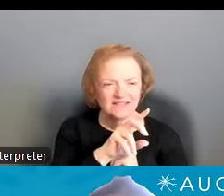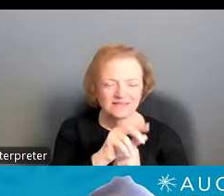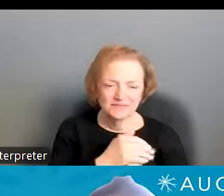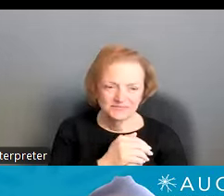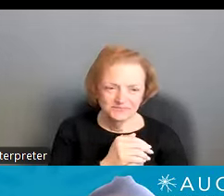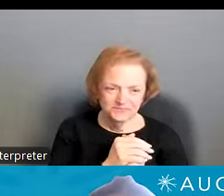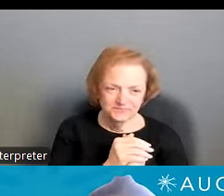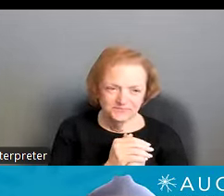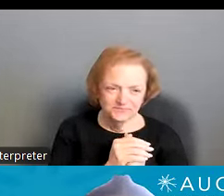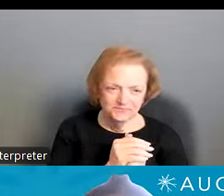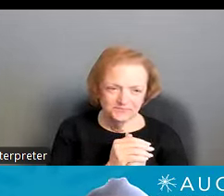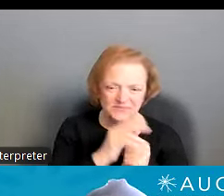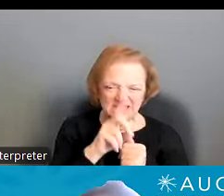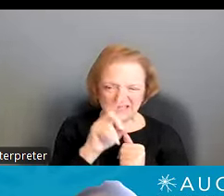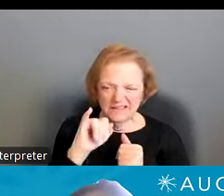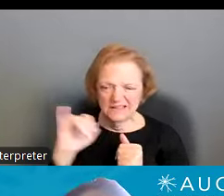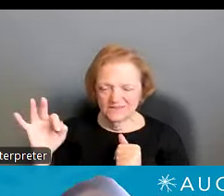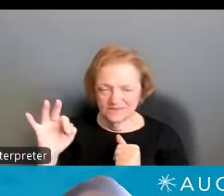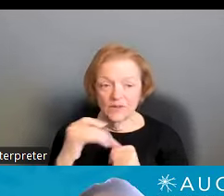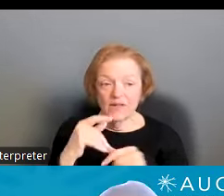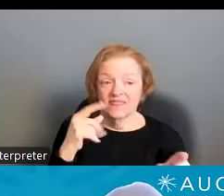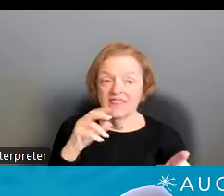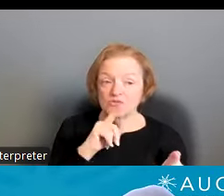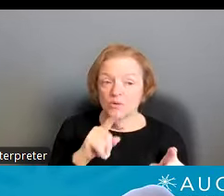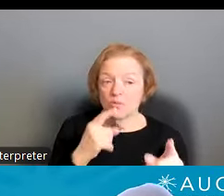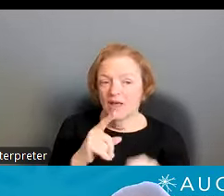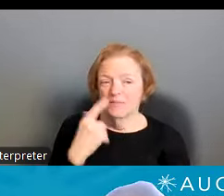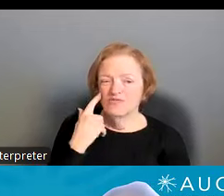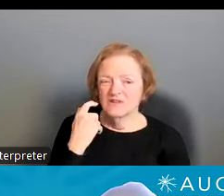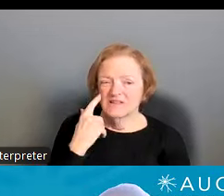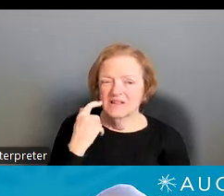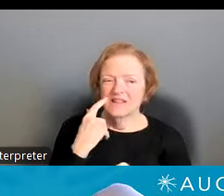So this report came out recently. This is the Government Accountability Office,